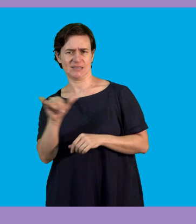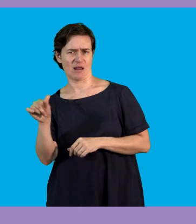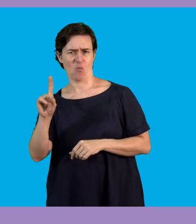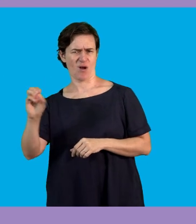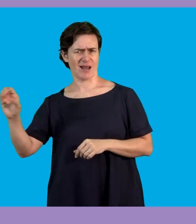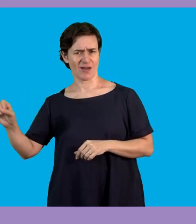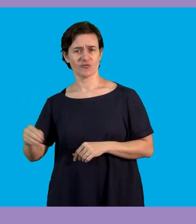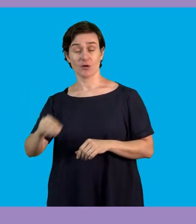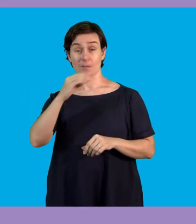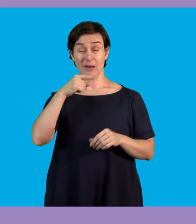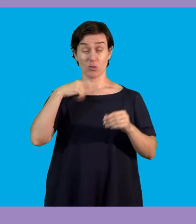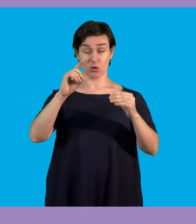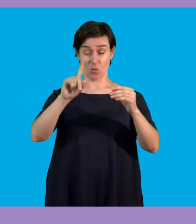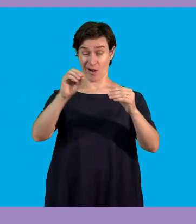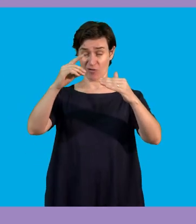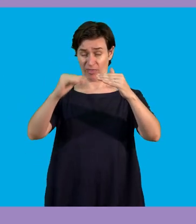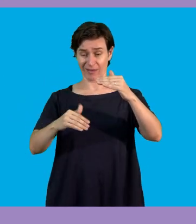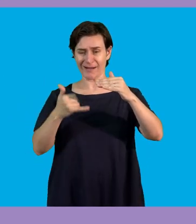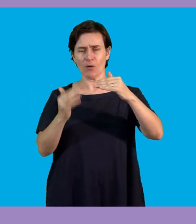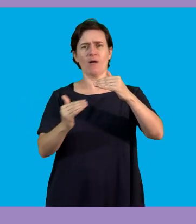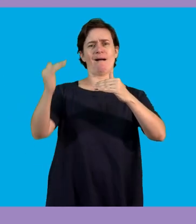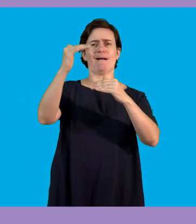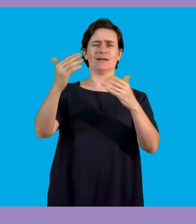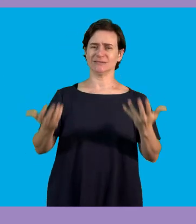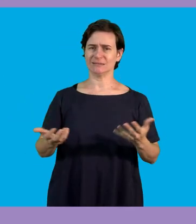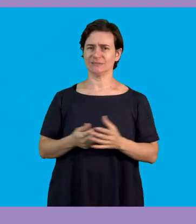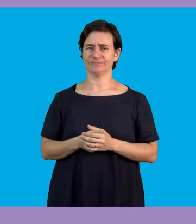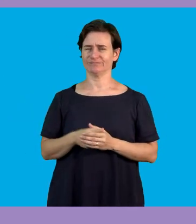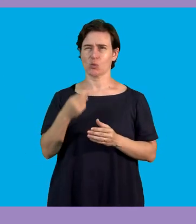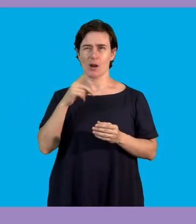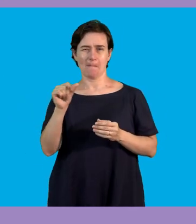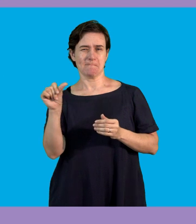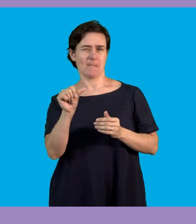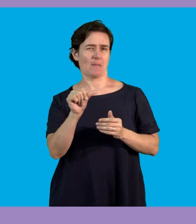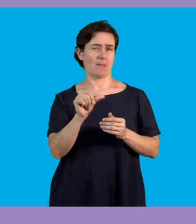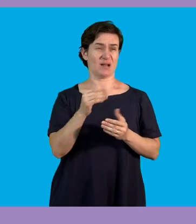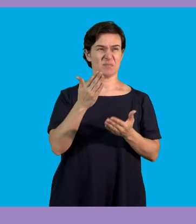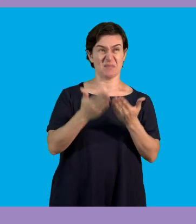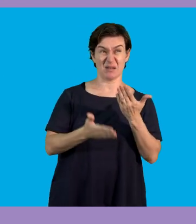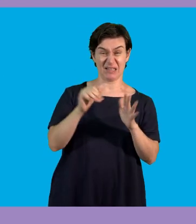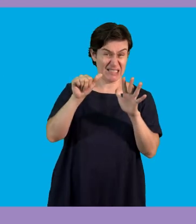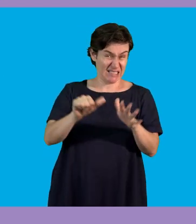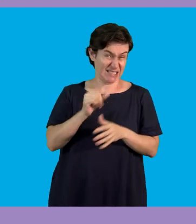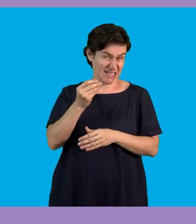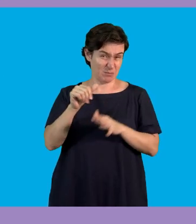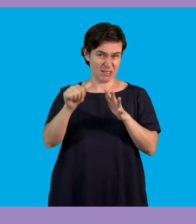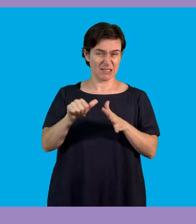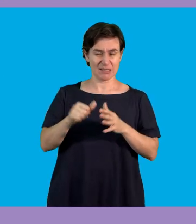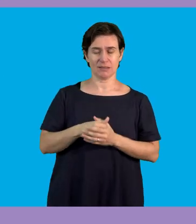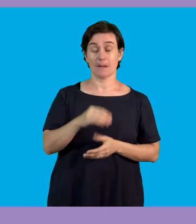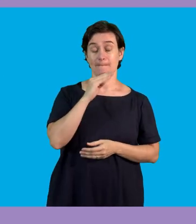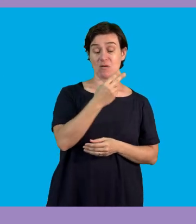over the number that we're supposed to find. So let's go back a little and let's try 16. So it would